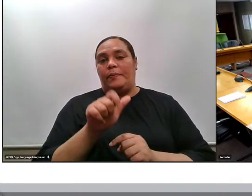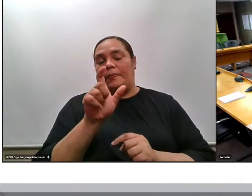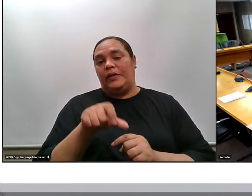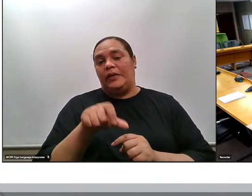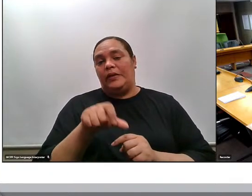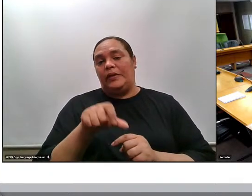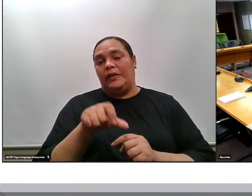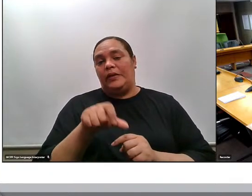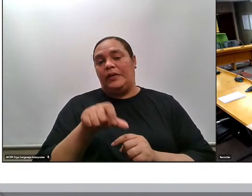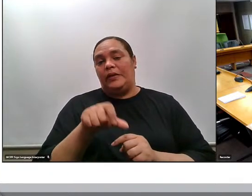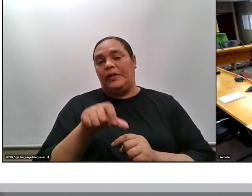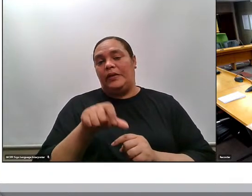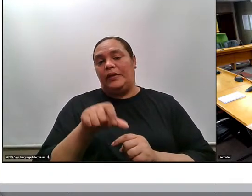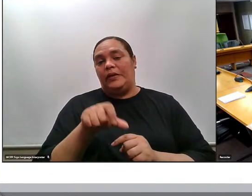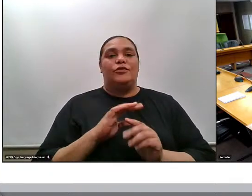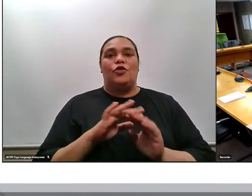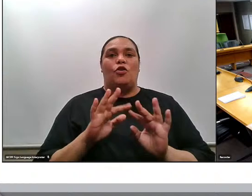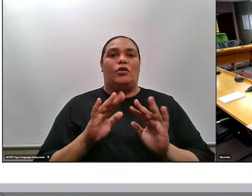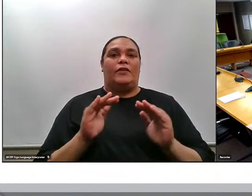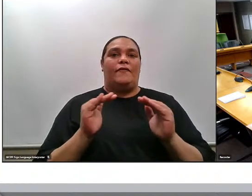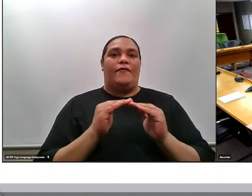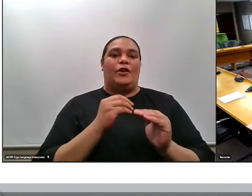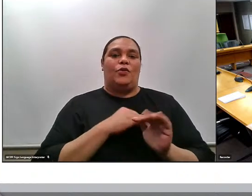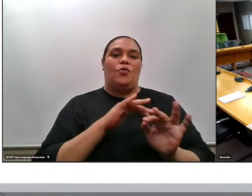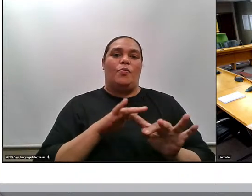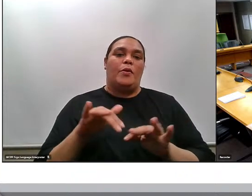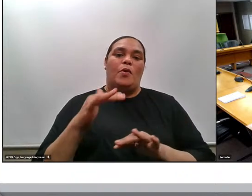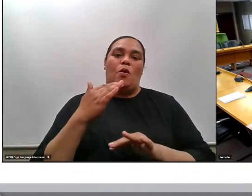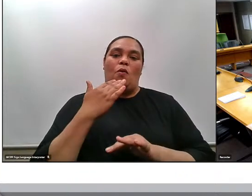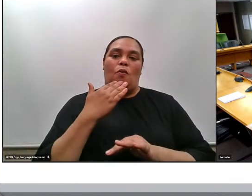give an unfair advantage to those that,